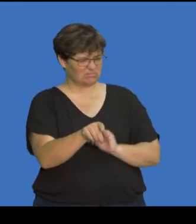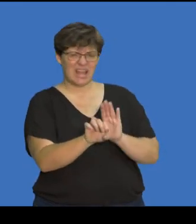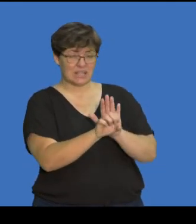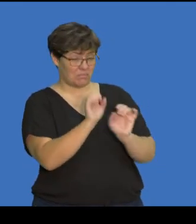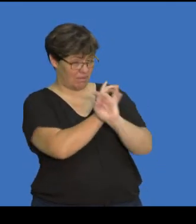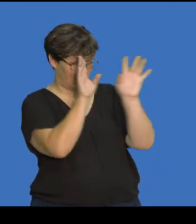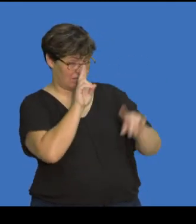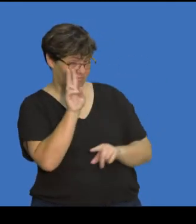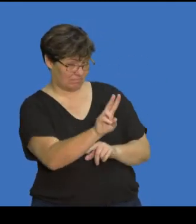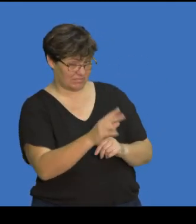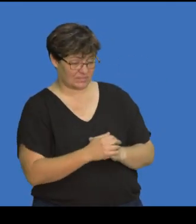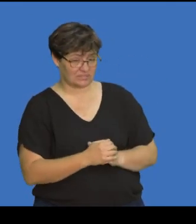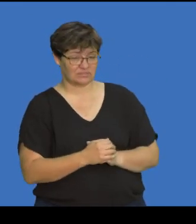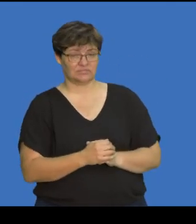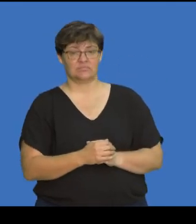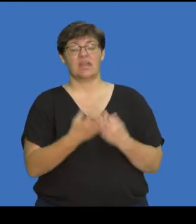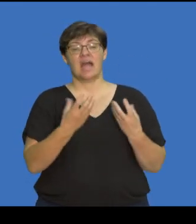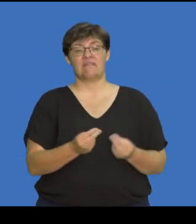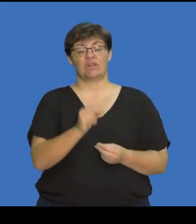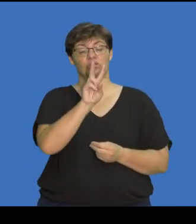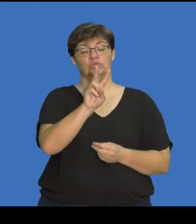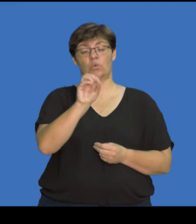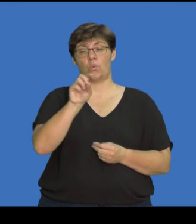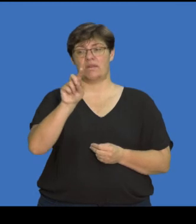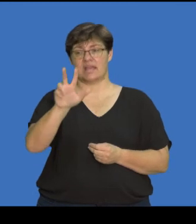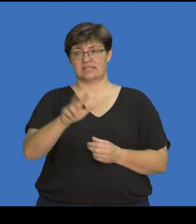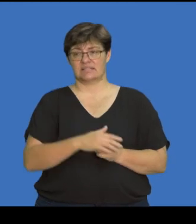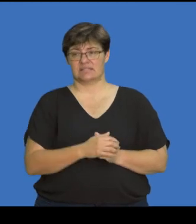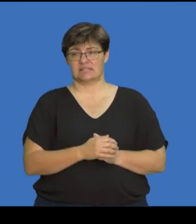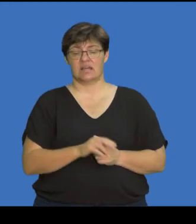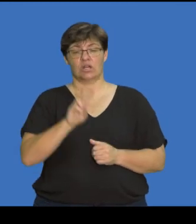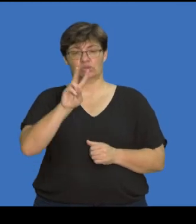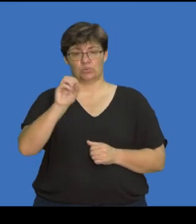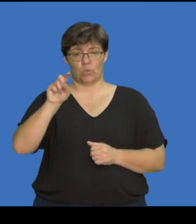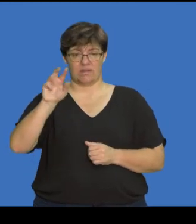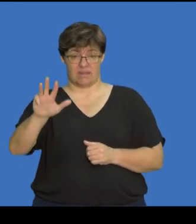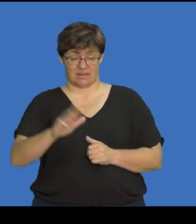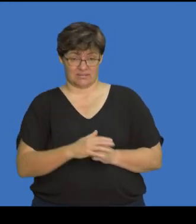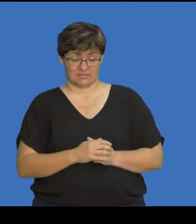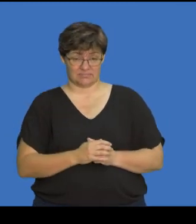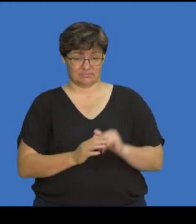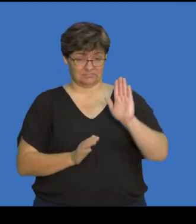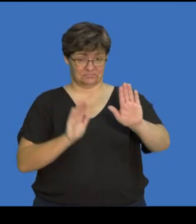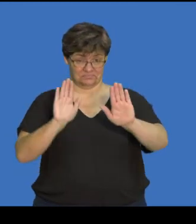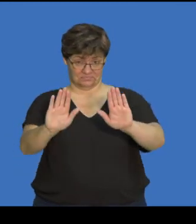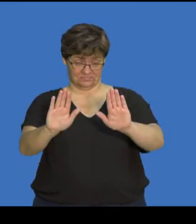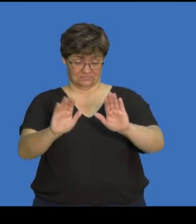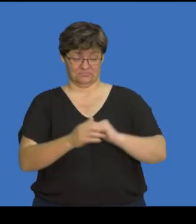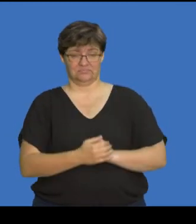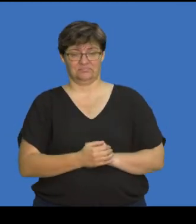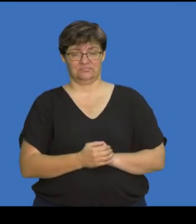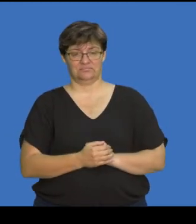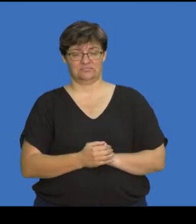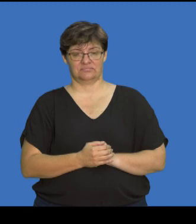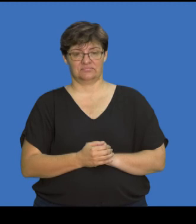You've got 2018 to 2019, There's your information. Your